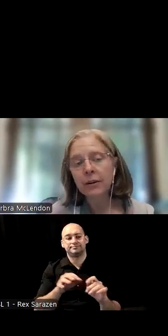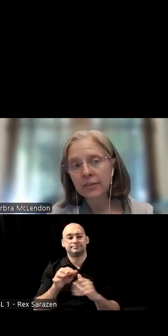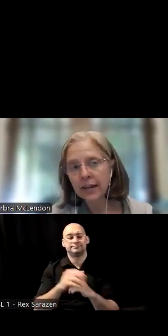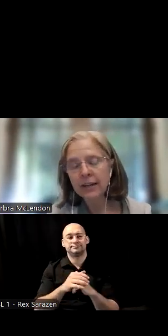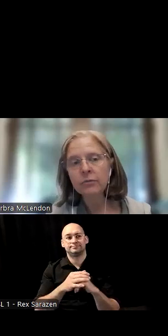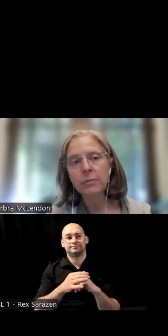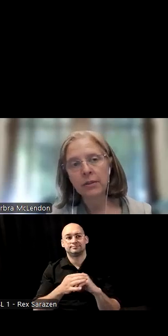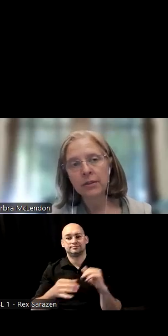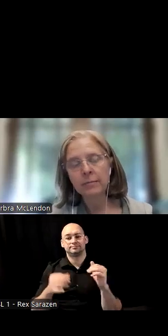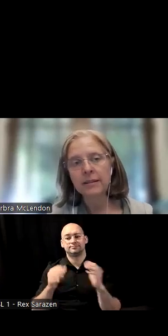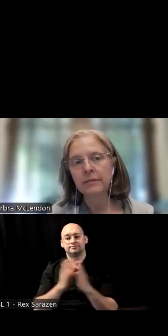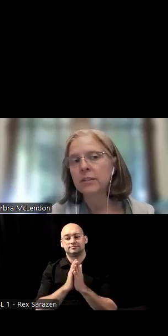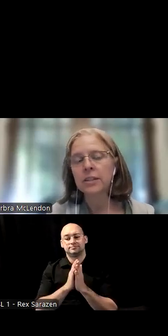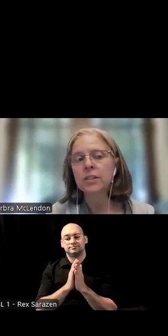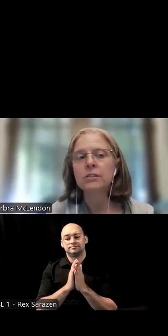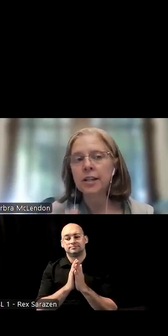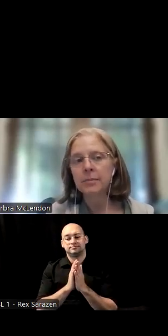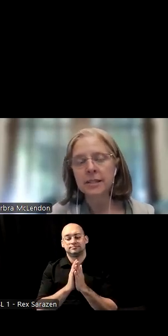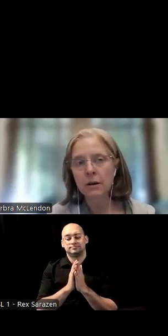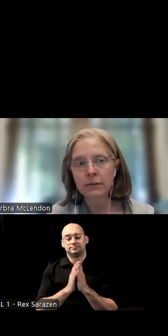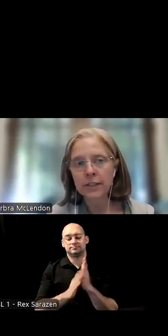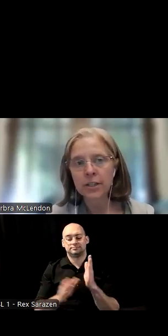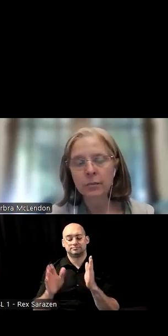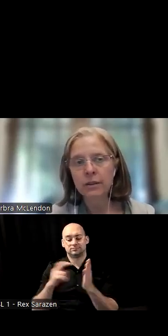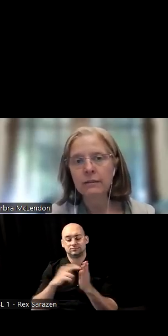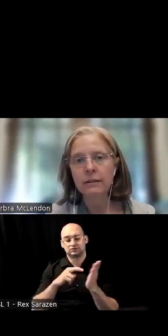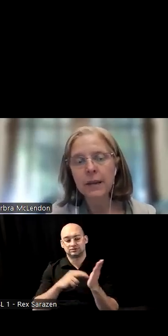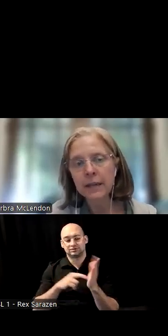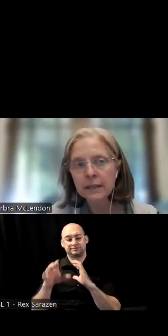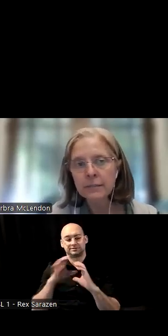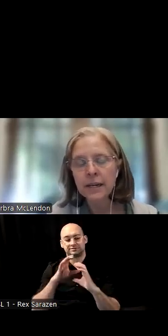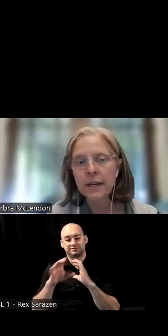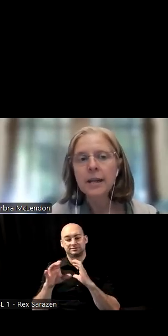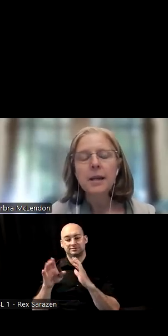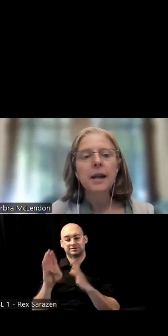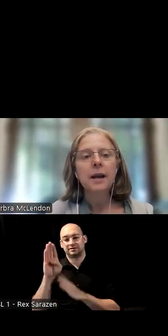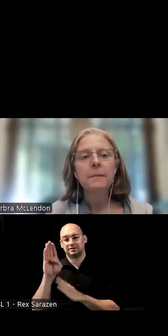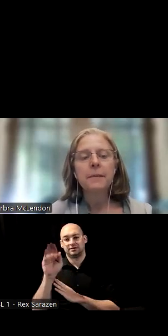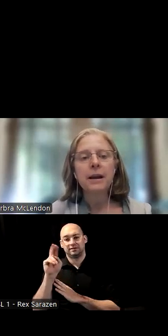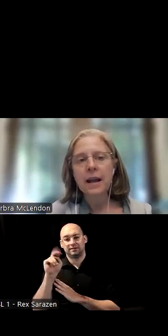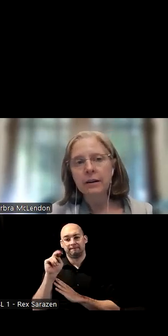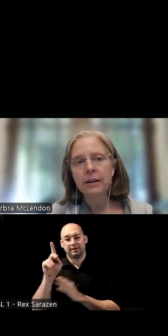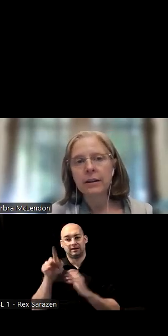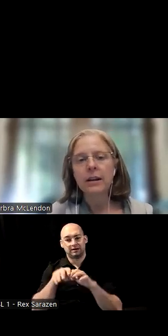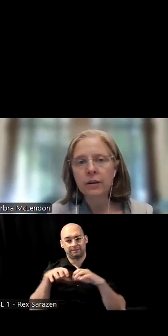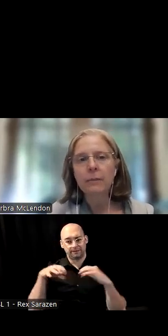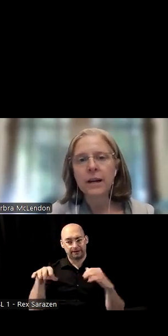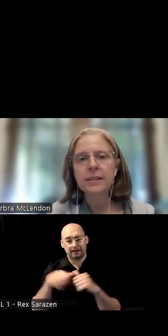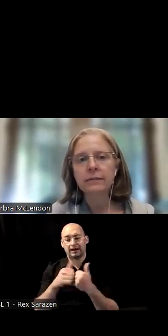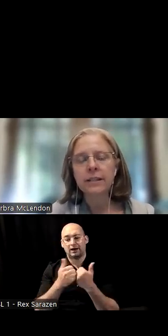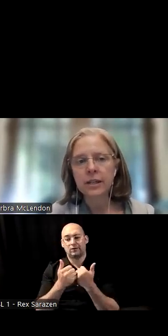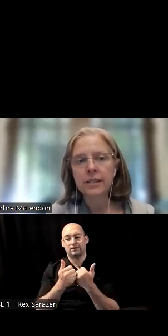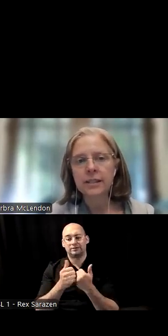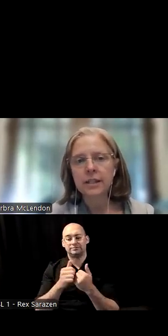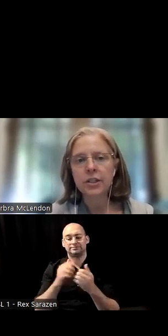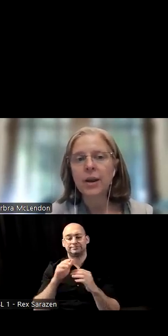believe, my understanding is with both of these pieces of legislation, there's going to be some conversation within the banking committee about how to kind of